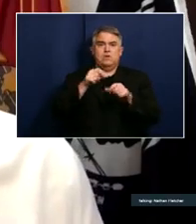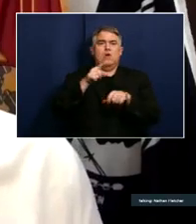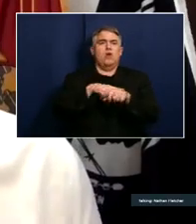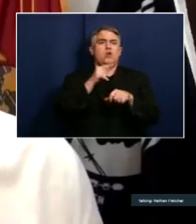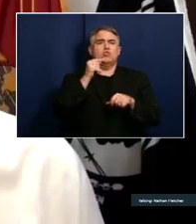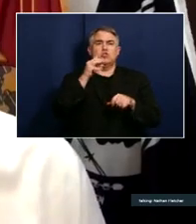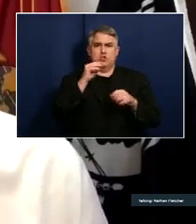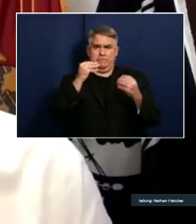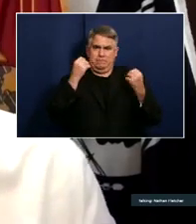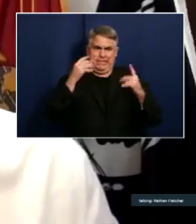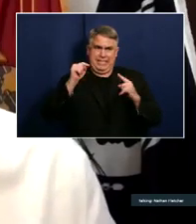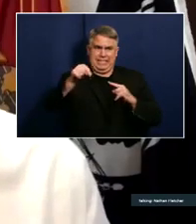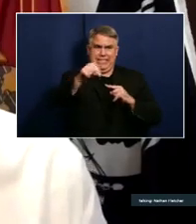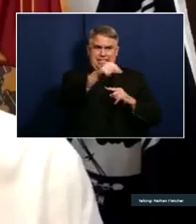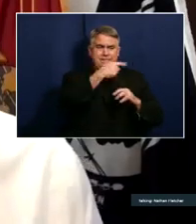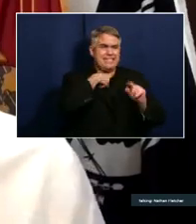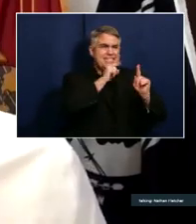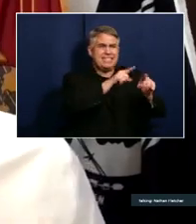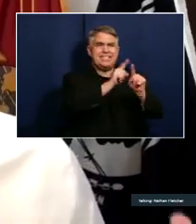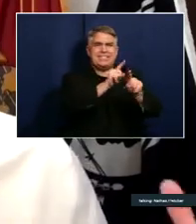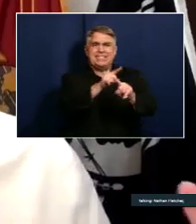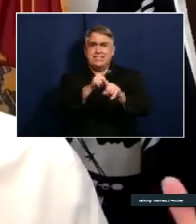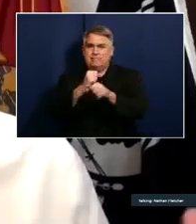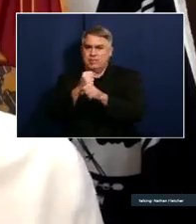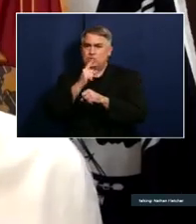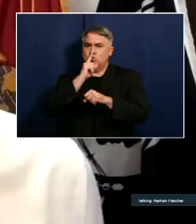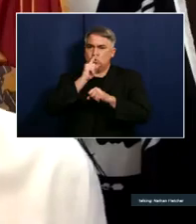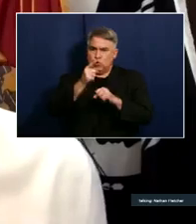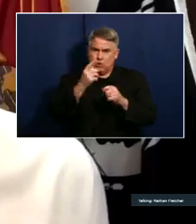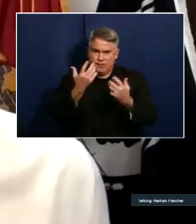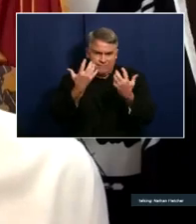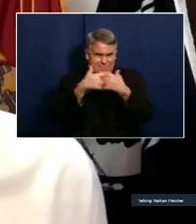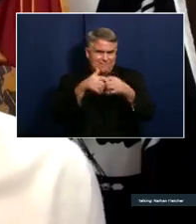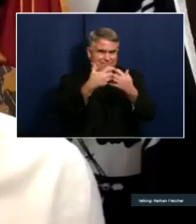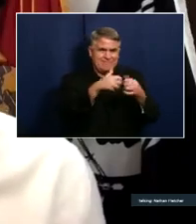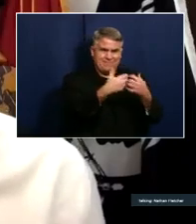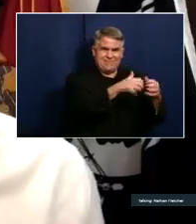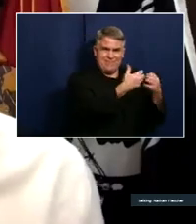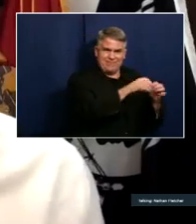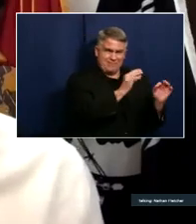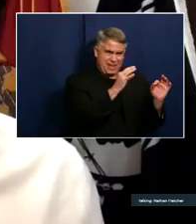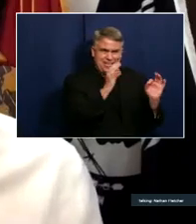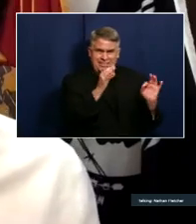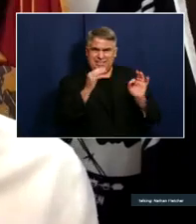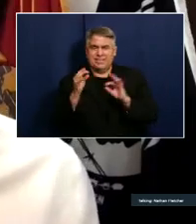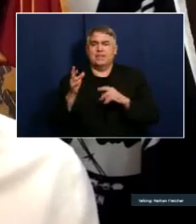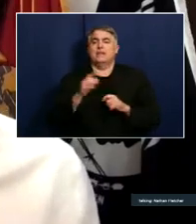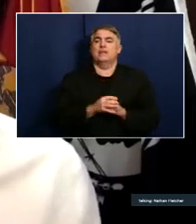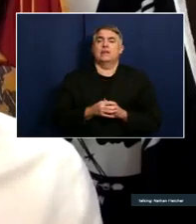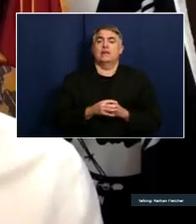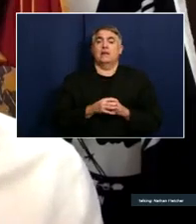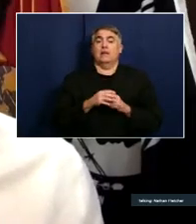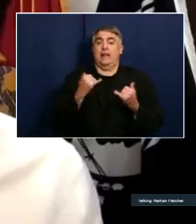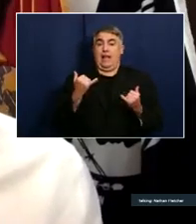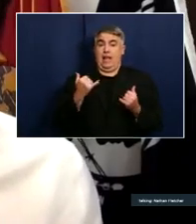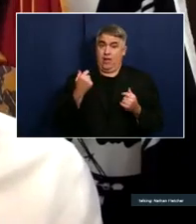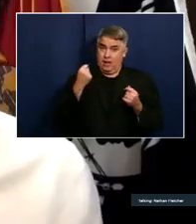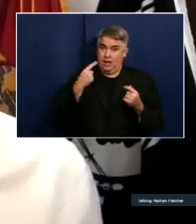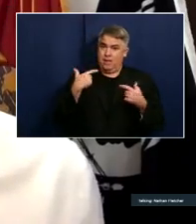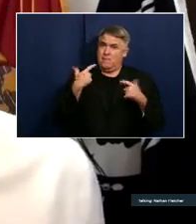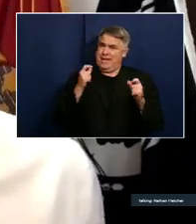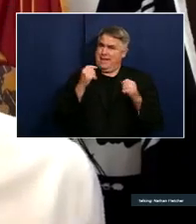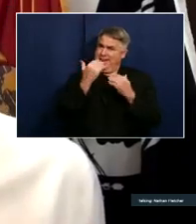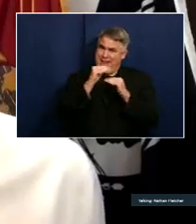senior housing complex. So we're really trying to do everything we possibly can, again, with the biggest constraint being